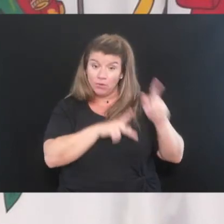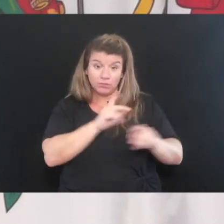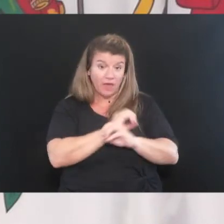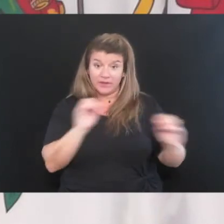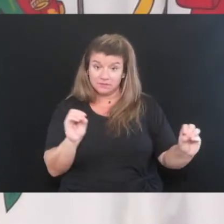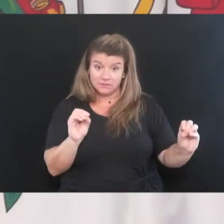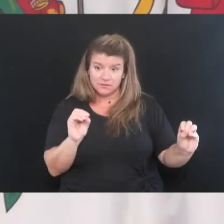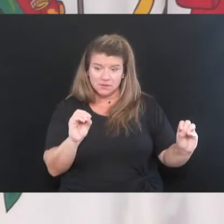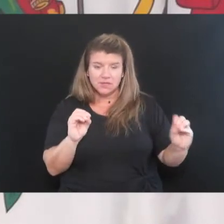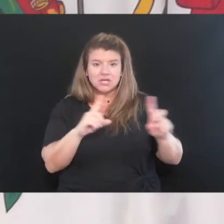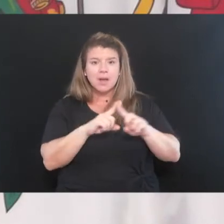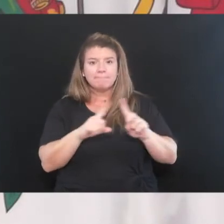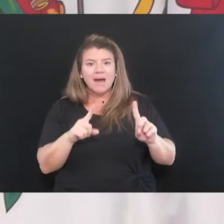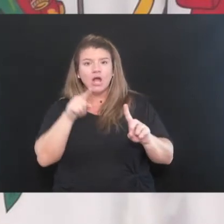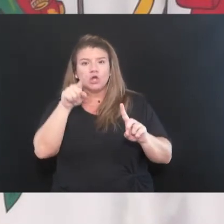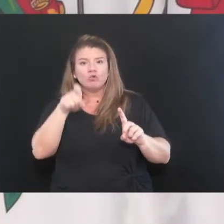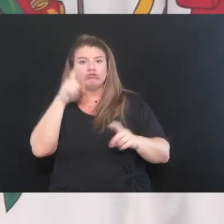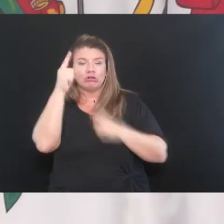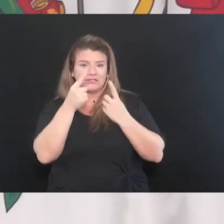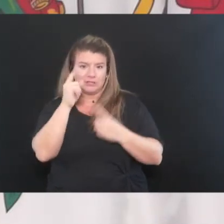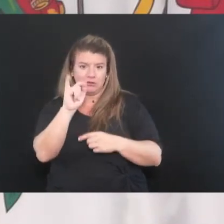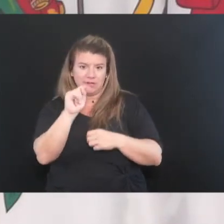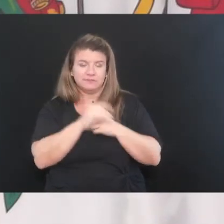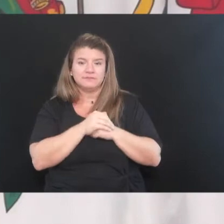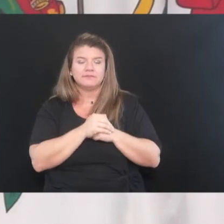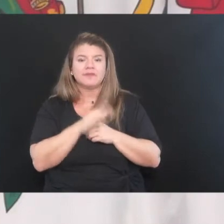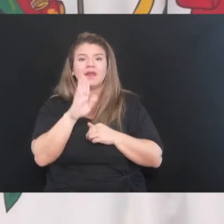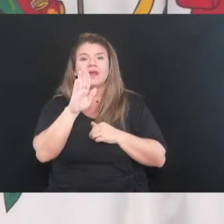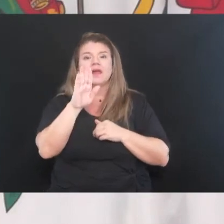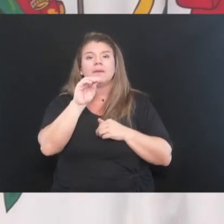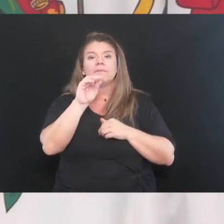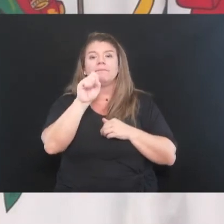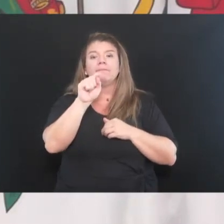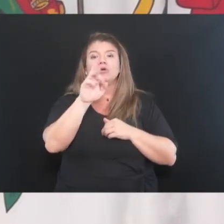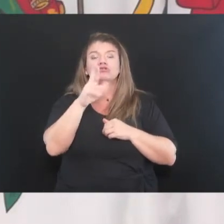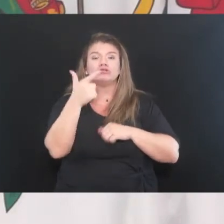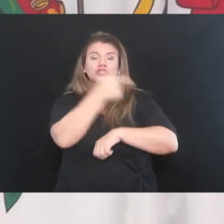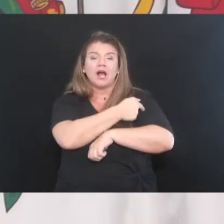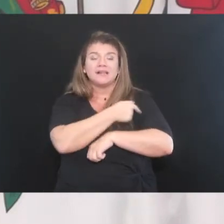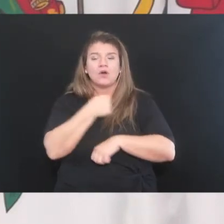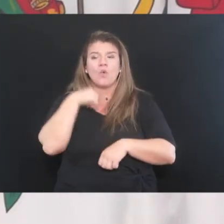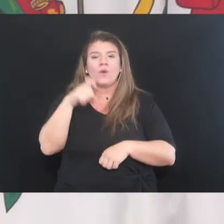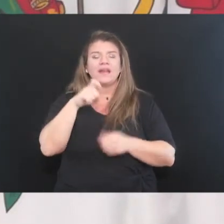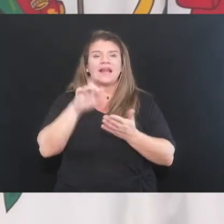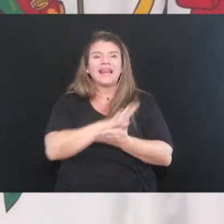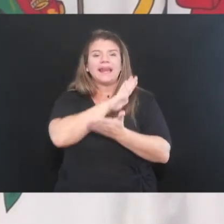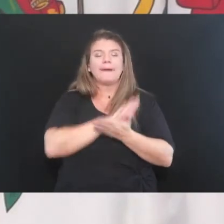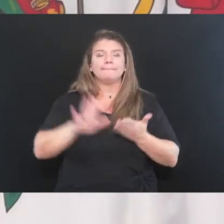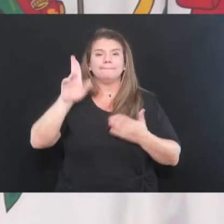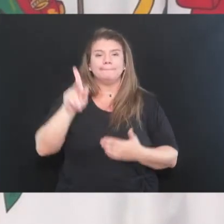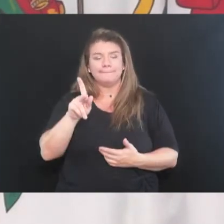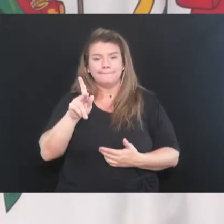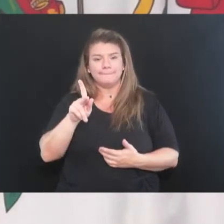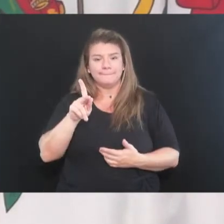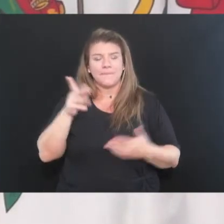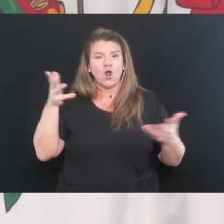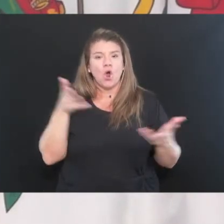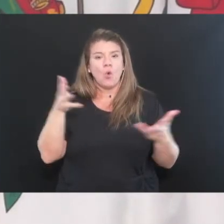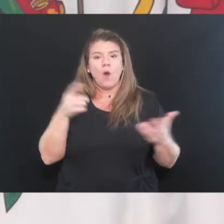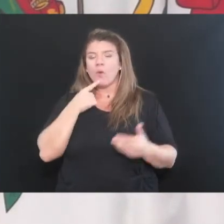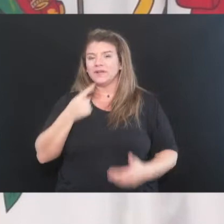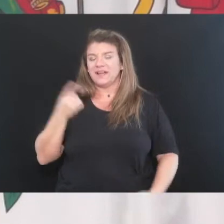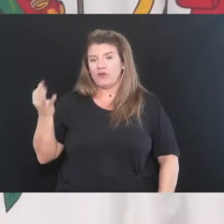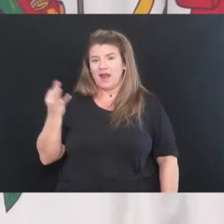but literally consider it. The booster shots, we need to clean up what we said